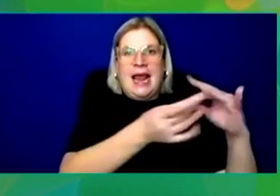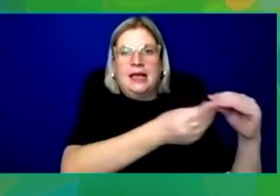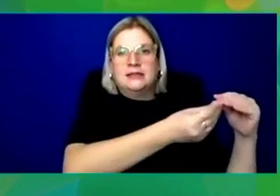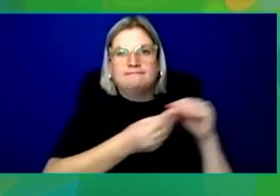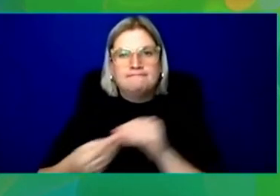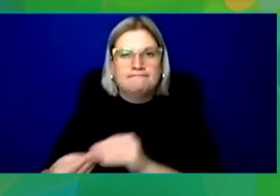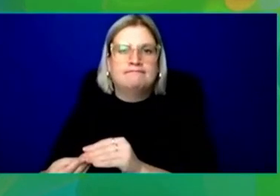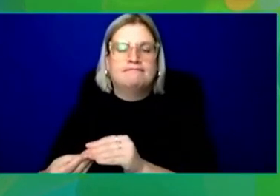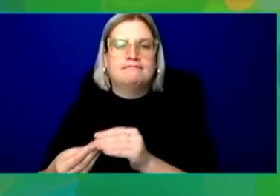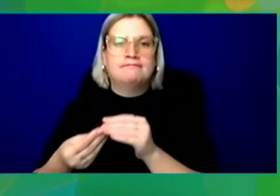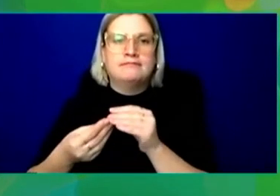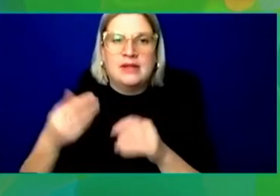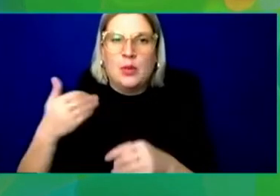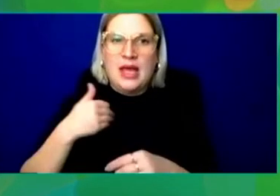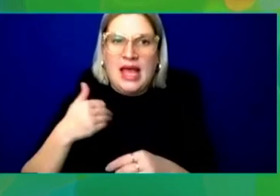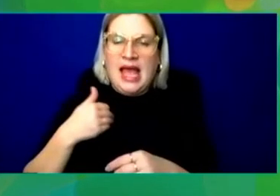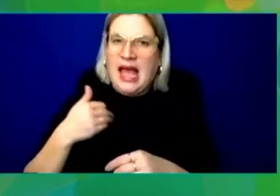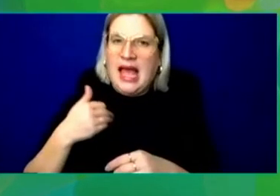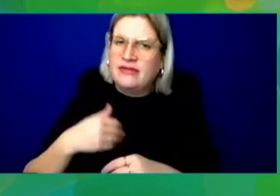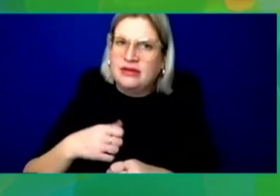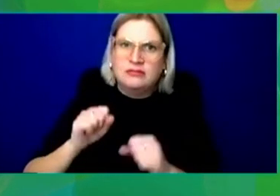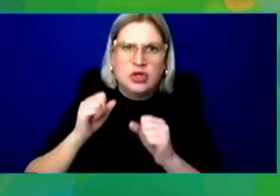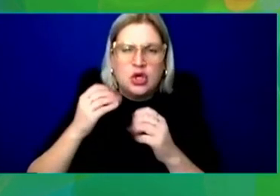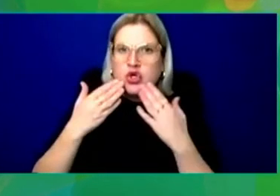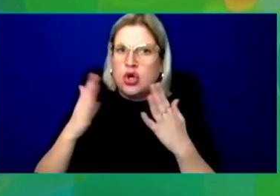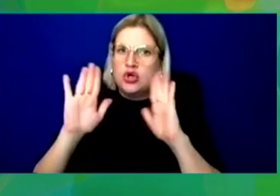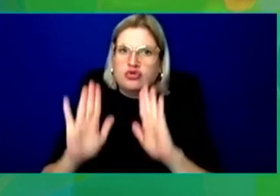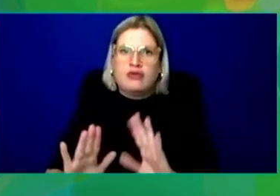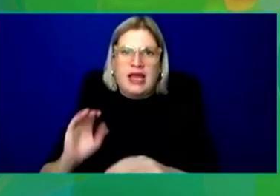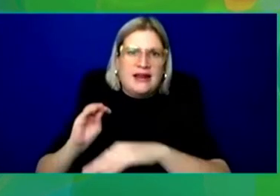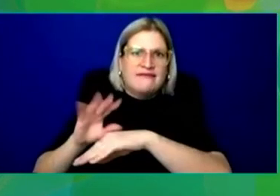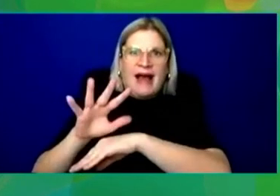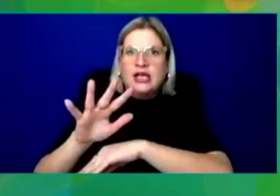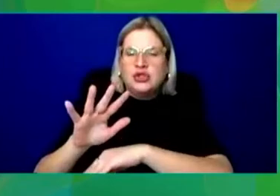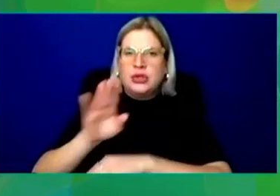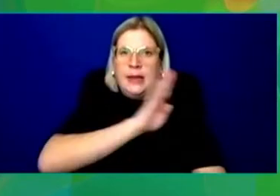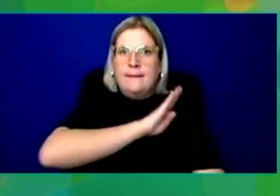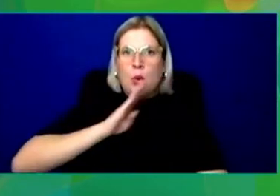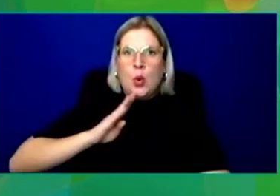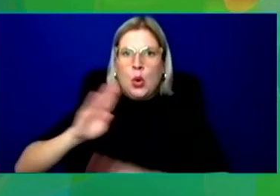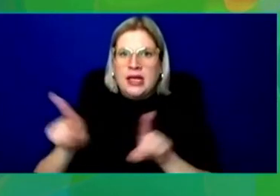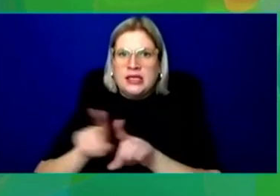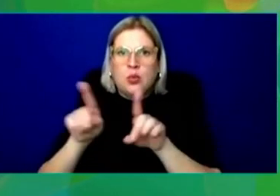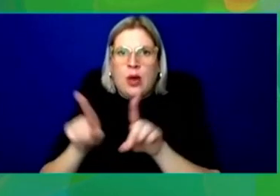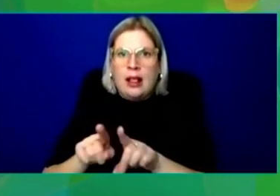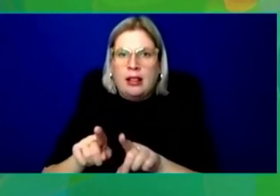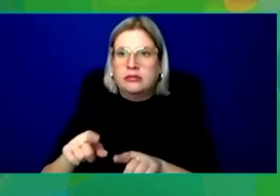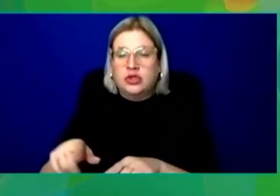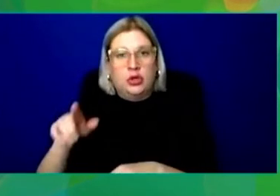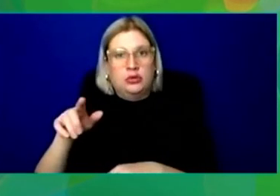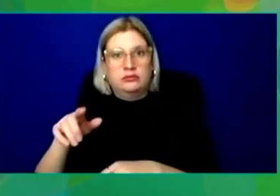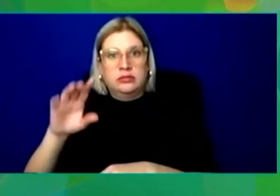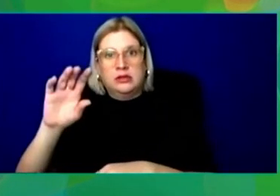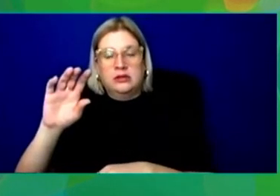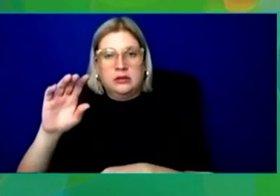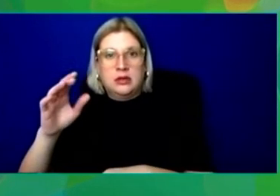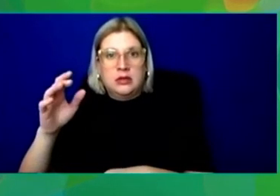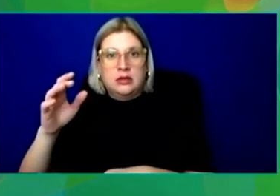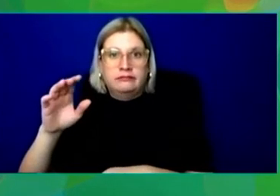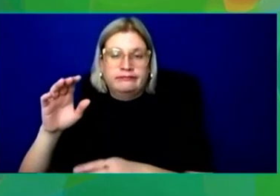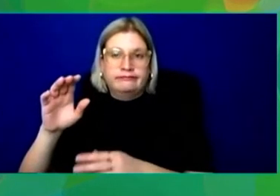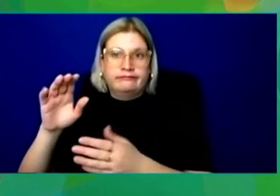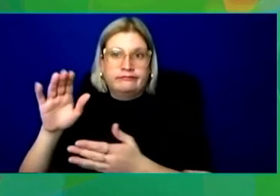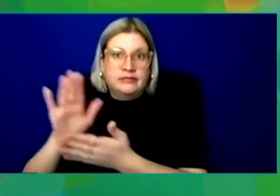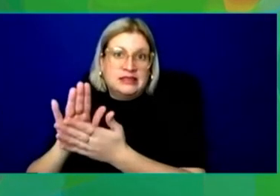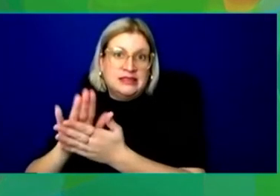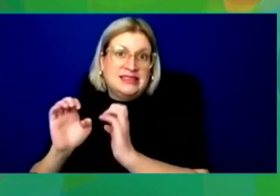really robust advisory board too. So some of the top scholars who work on comics are working with us to kind of put these things out, because really comics